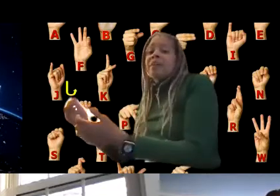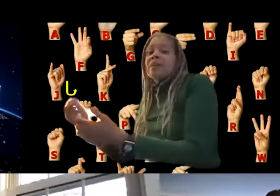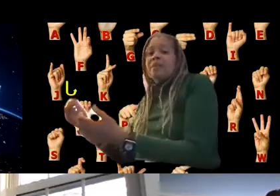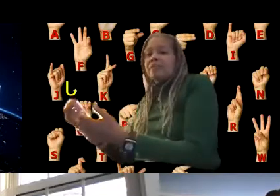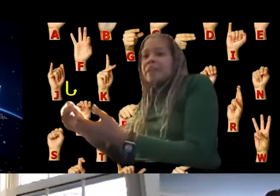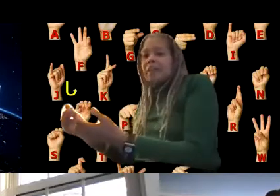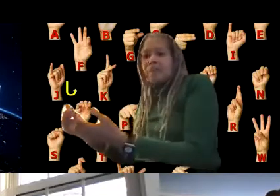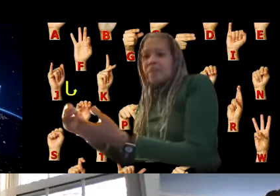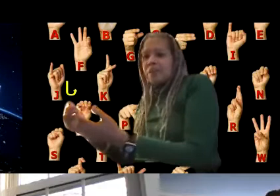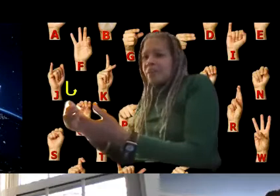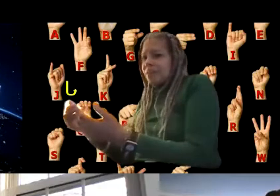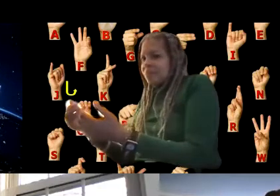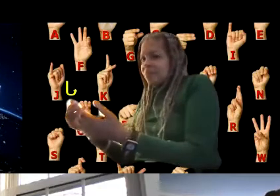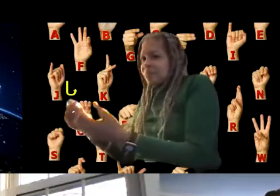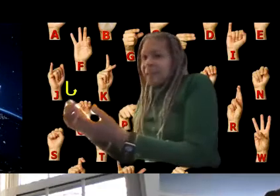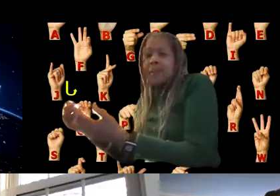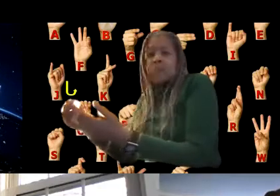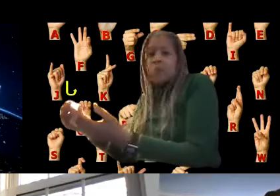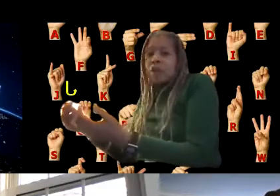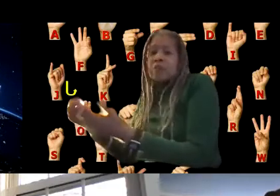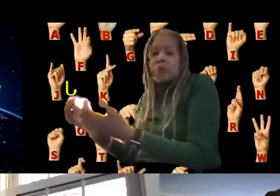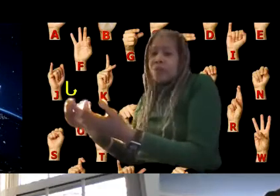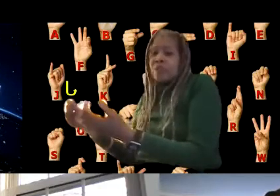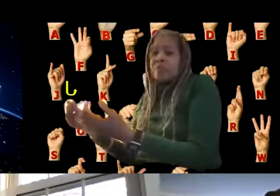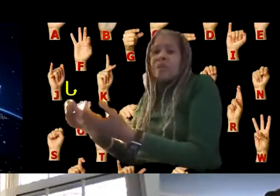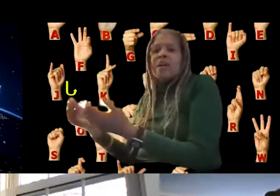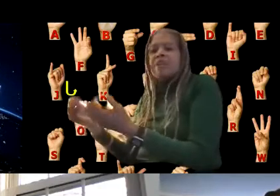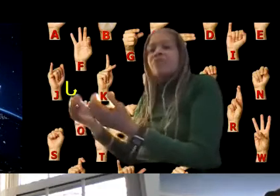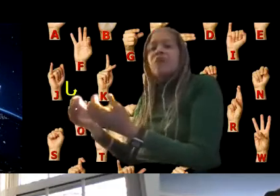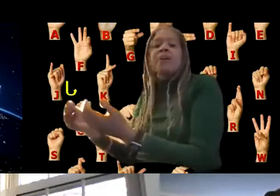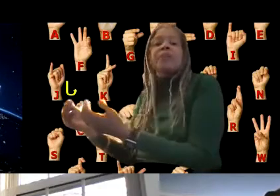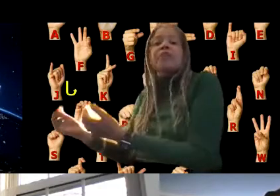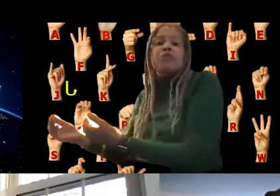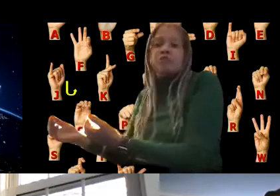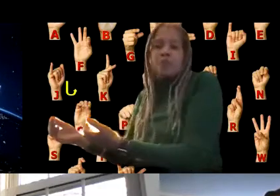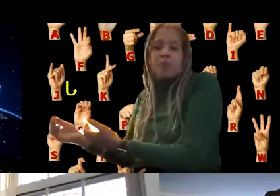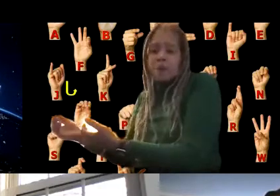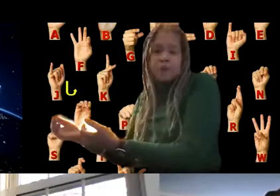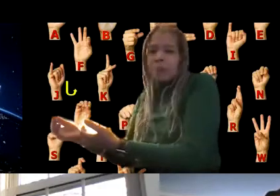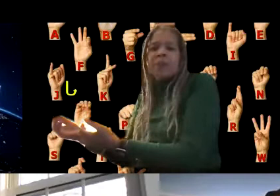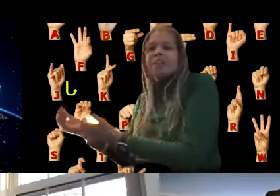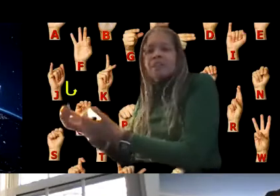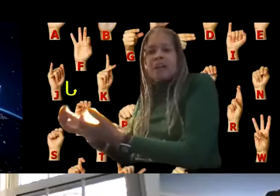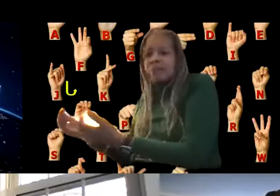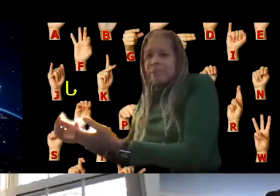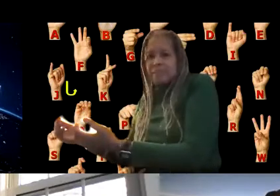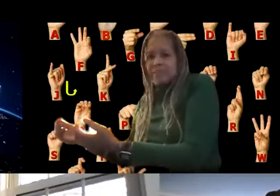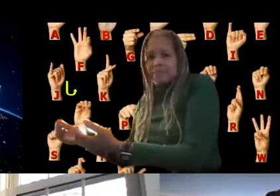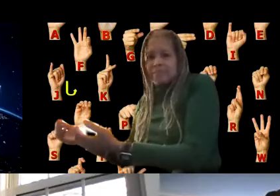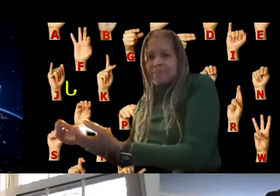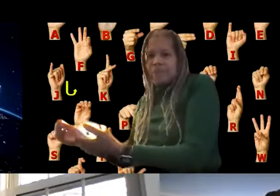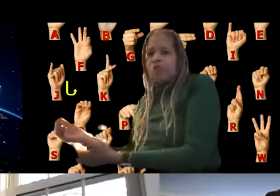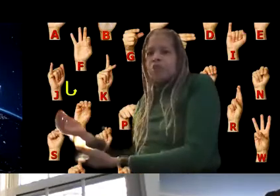we live and play and work and do all these things is very different from other people in a lot of